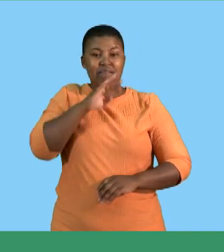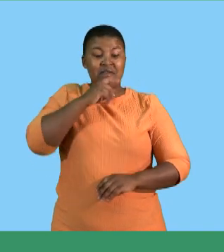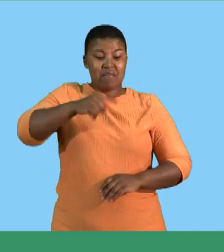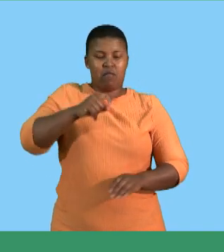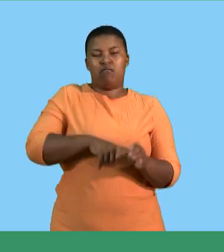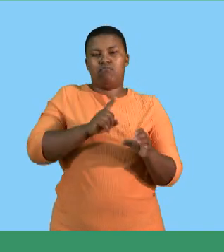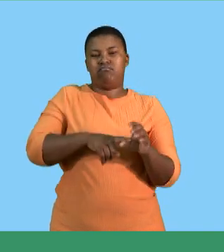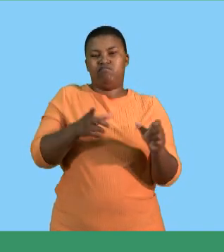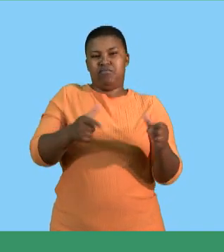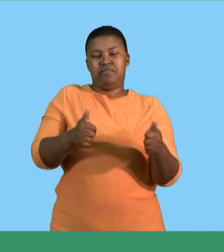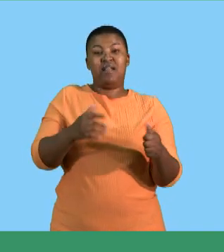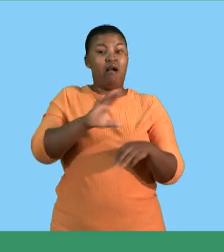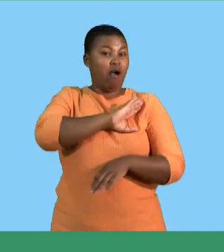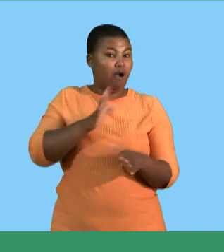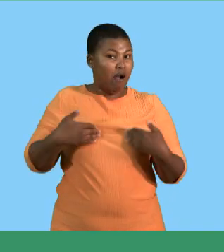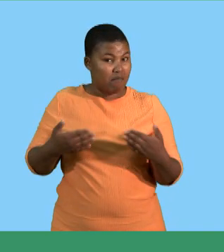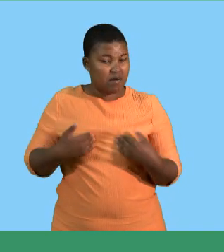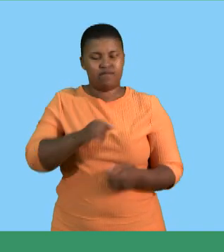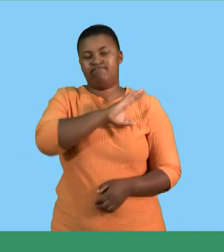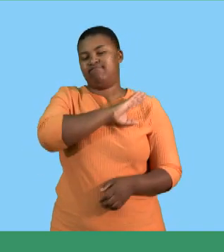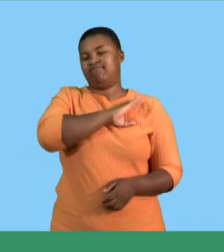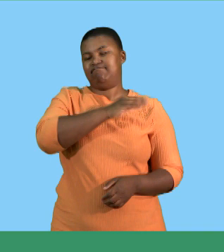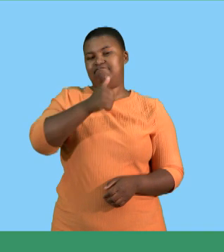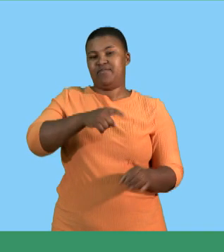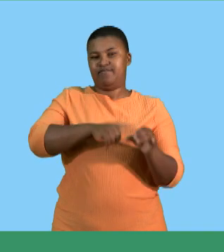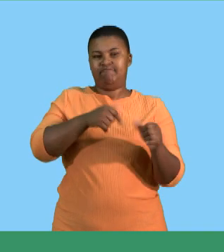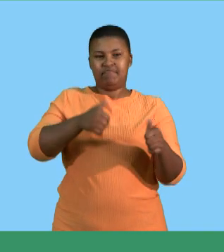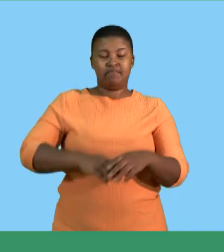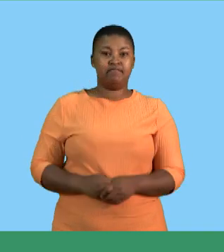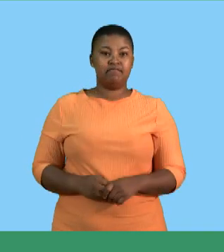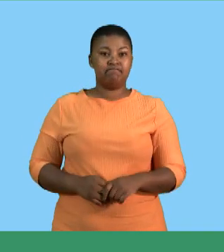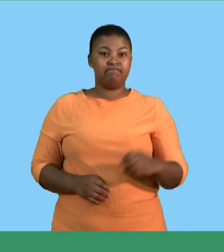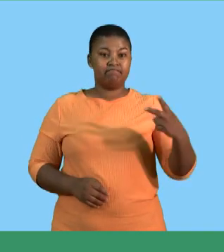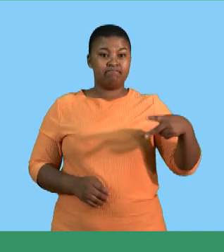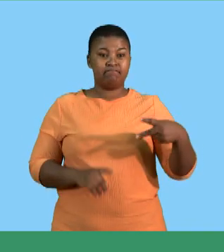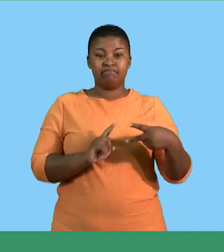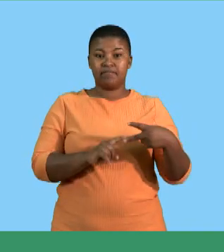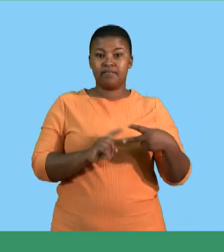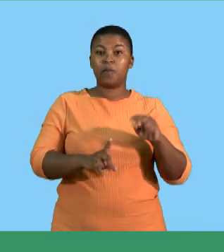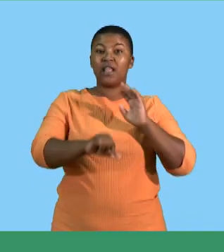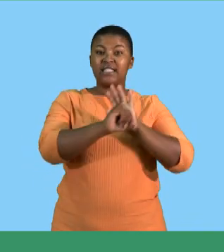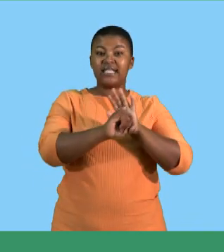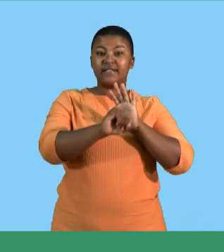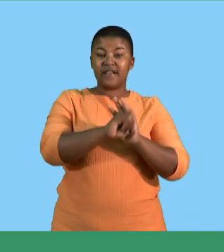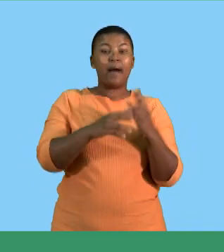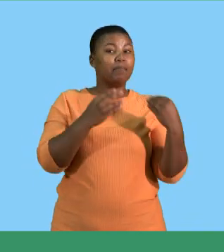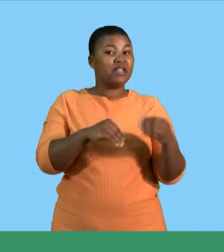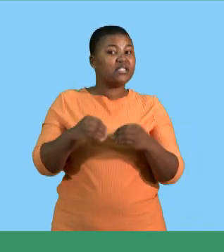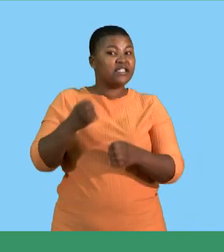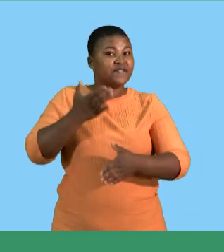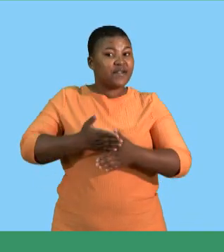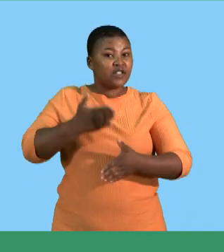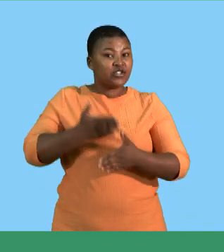product will be seen as a quality product. Then our second question, identify the